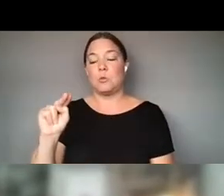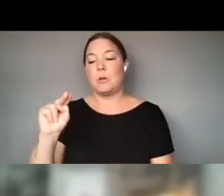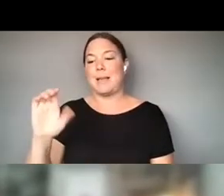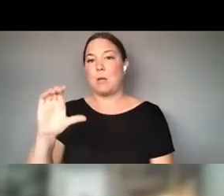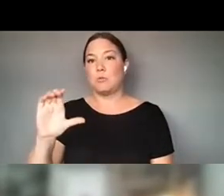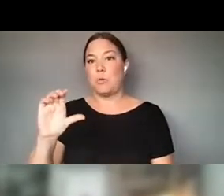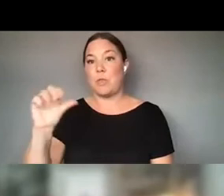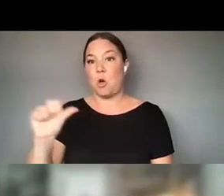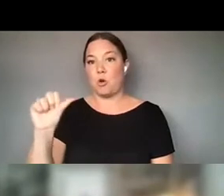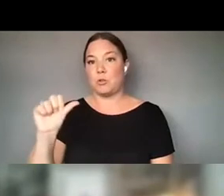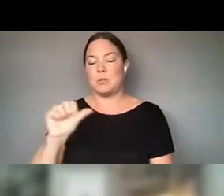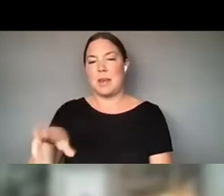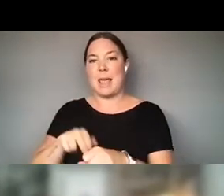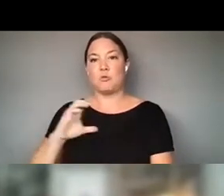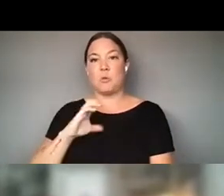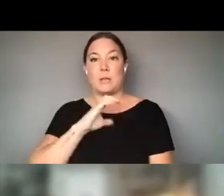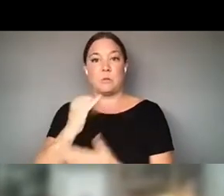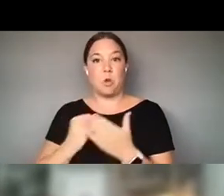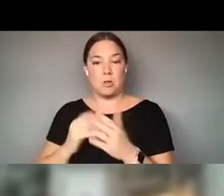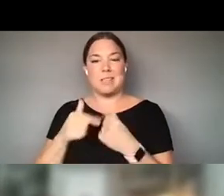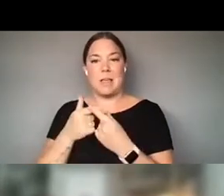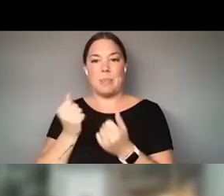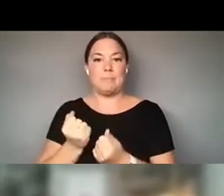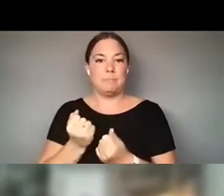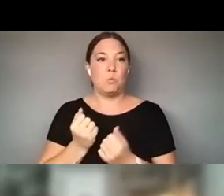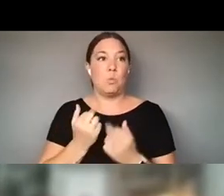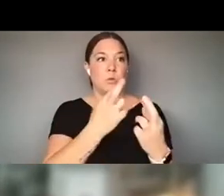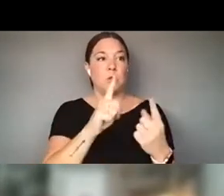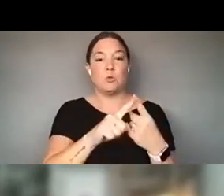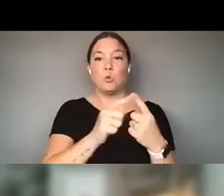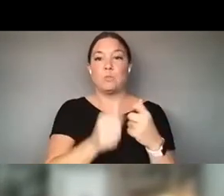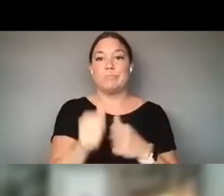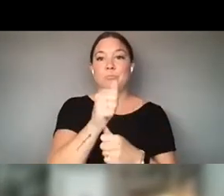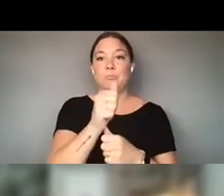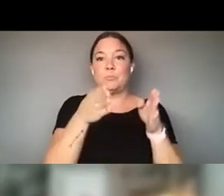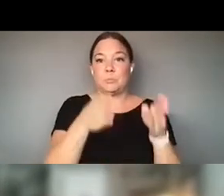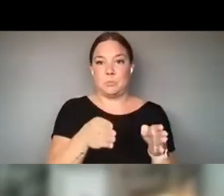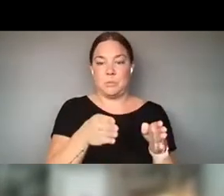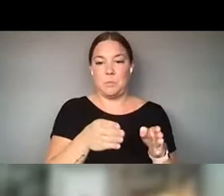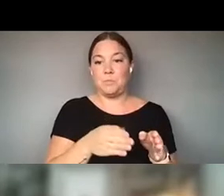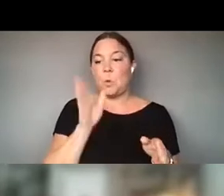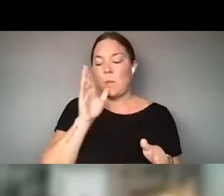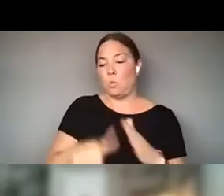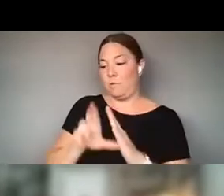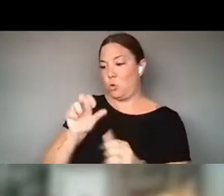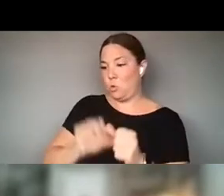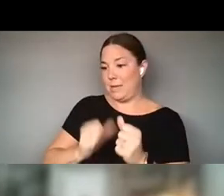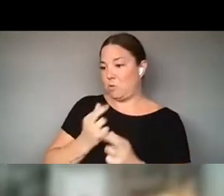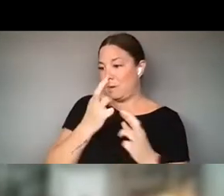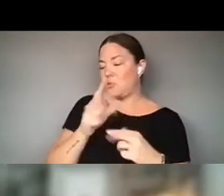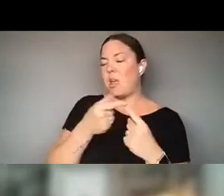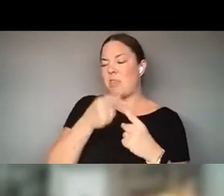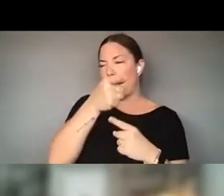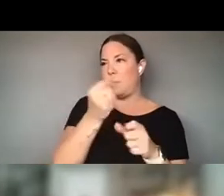which then makes recommendations to the Arts Endowment's Chairman. The Chairman reviews the Council's recommendations and makes the final